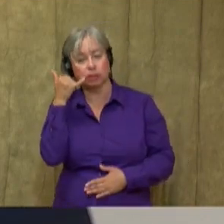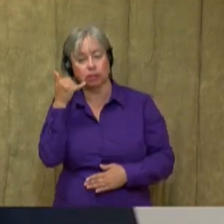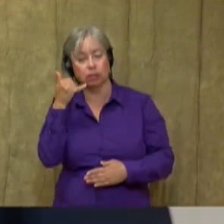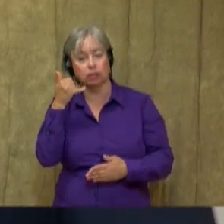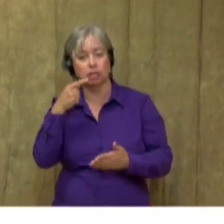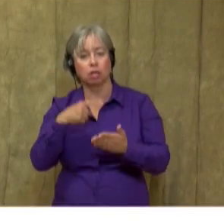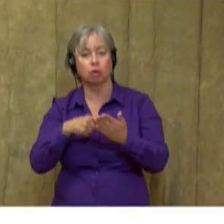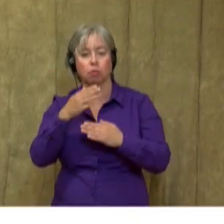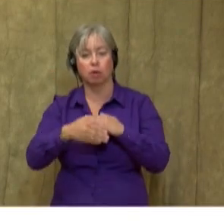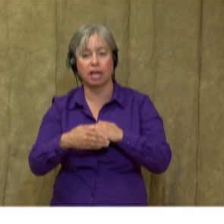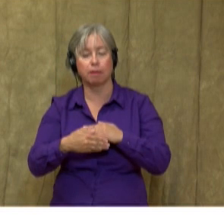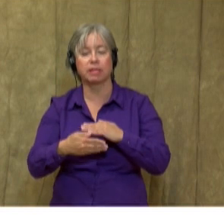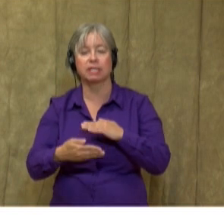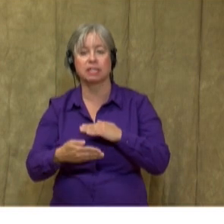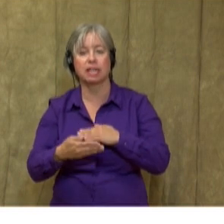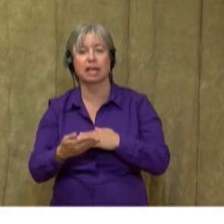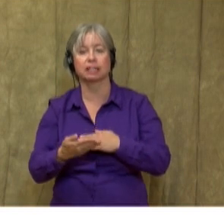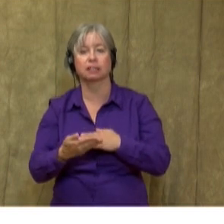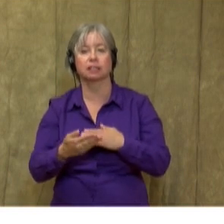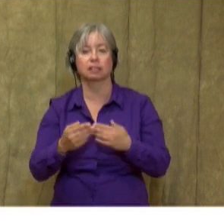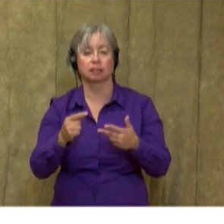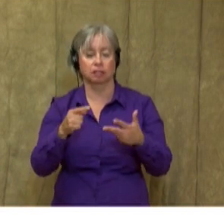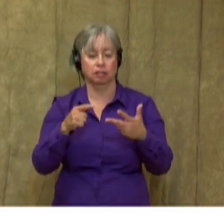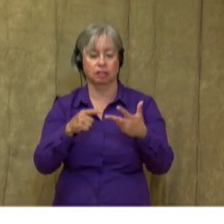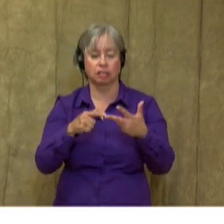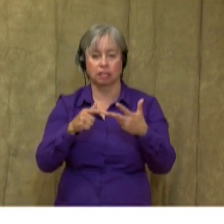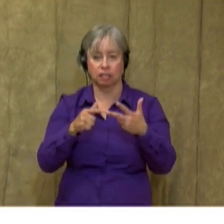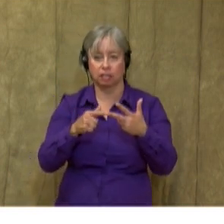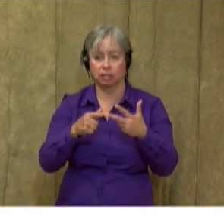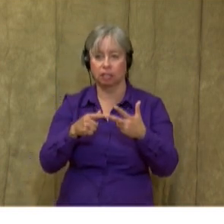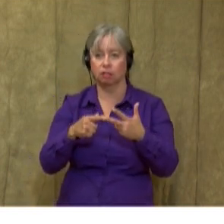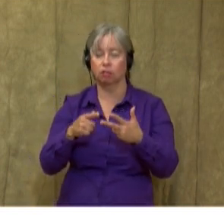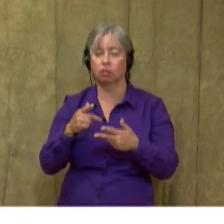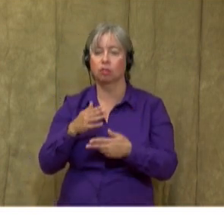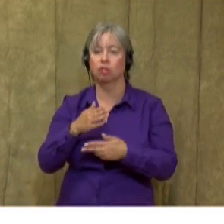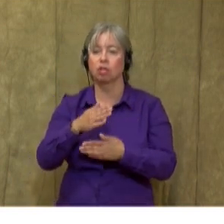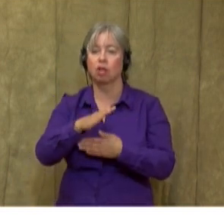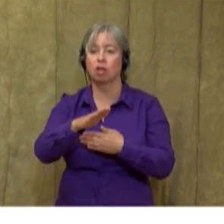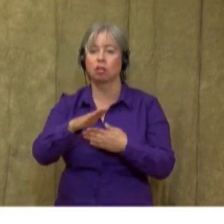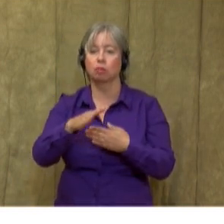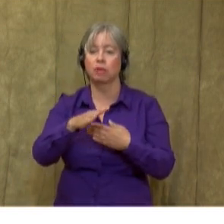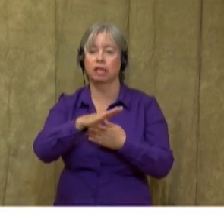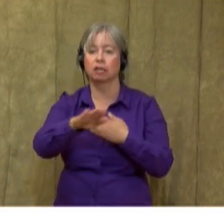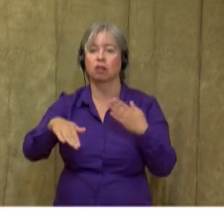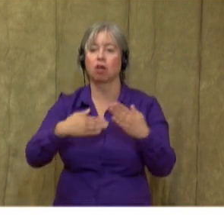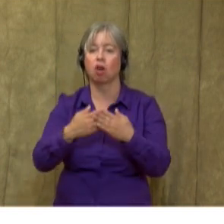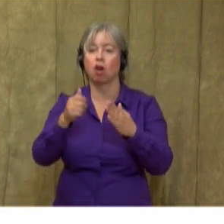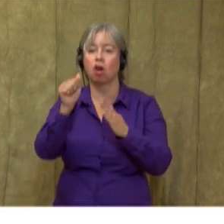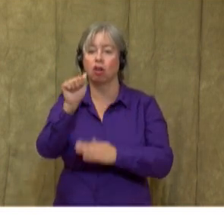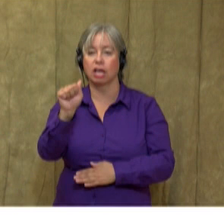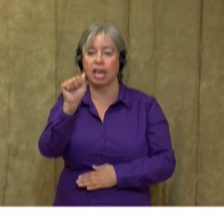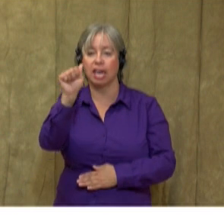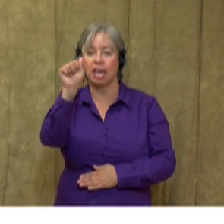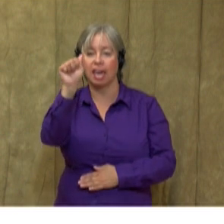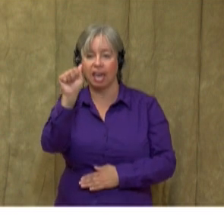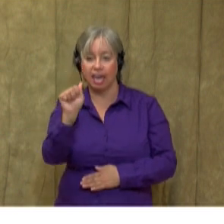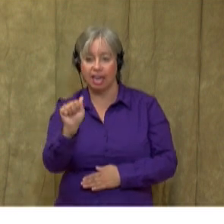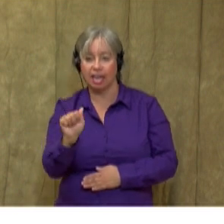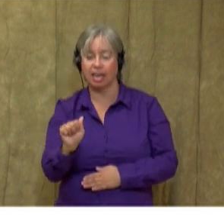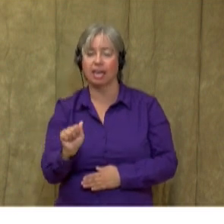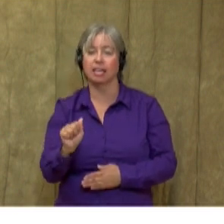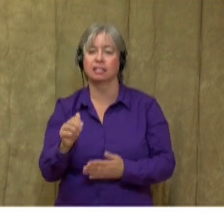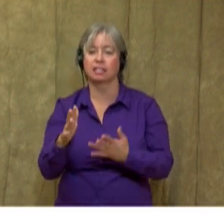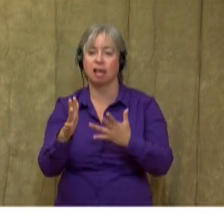next? And then lastly, you make all A's next year as a freshman. What's going to happen next? And